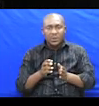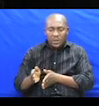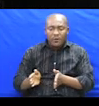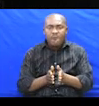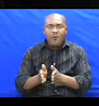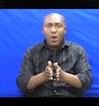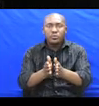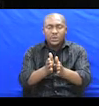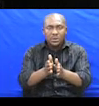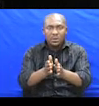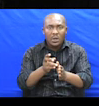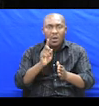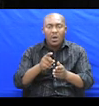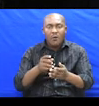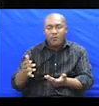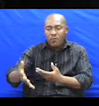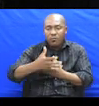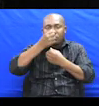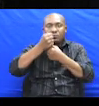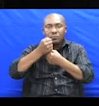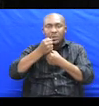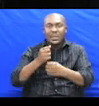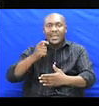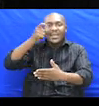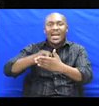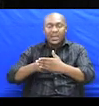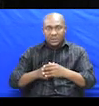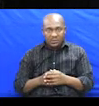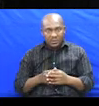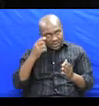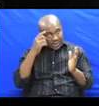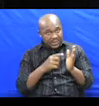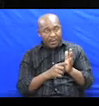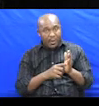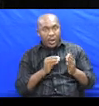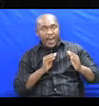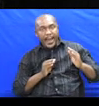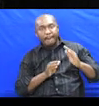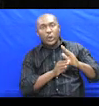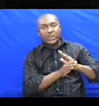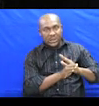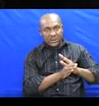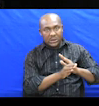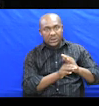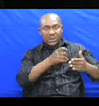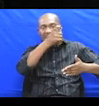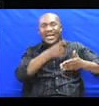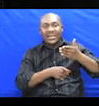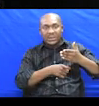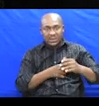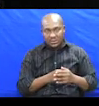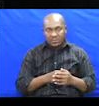forms of taxes on Africans. For example, they imposed taxes